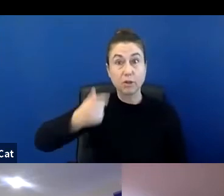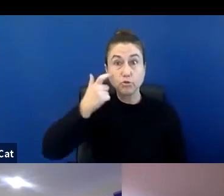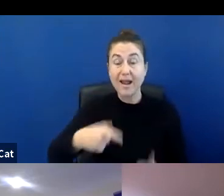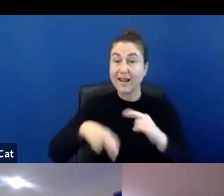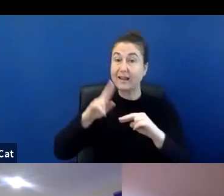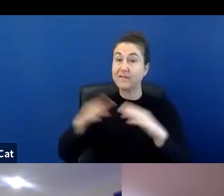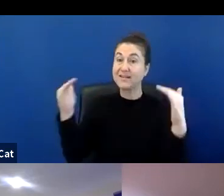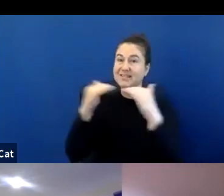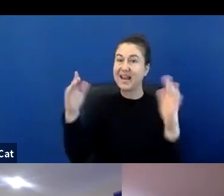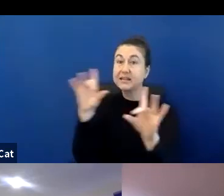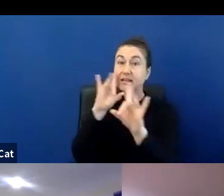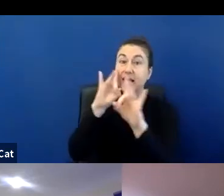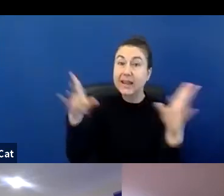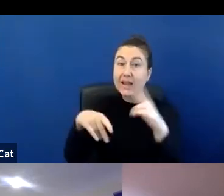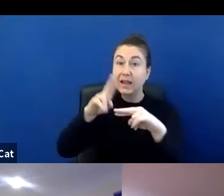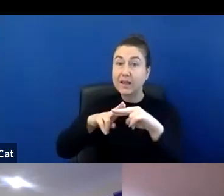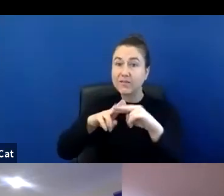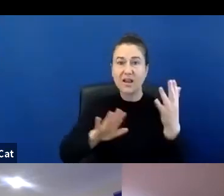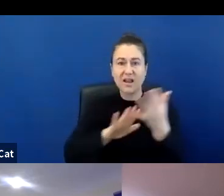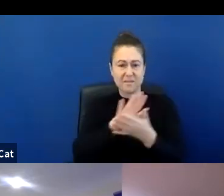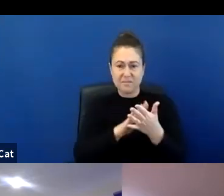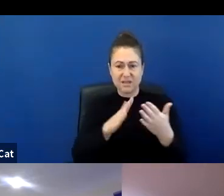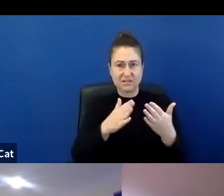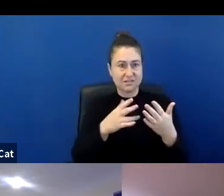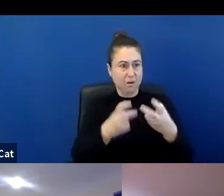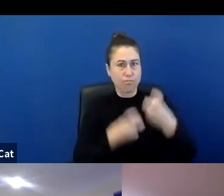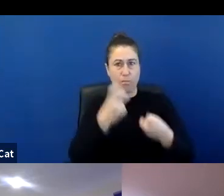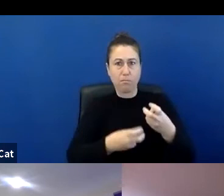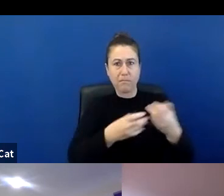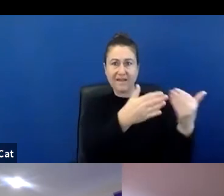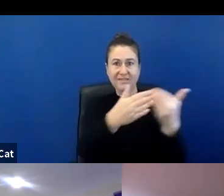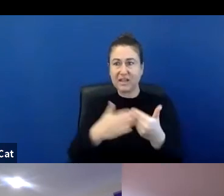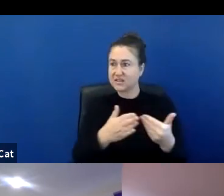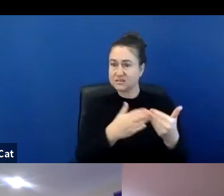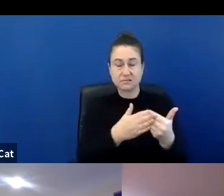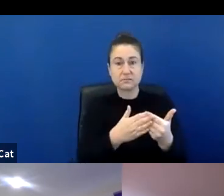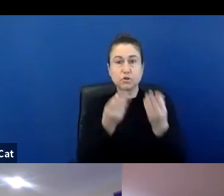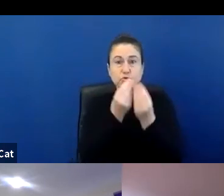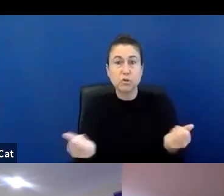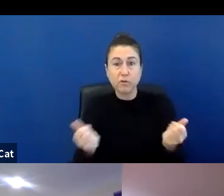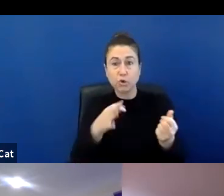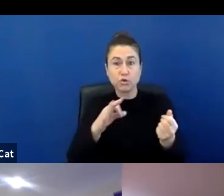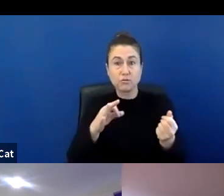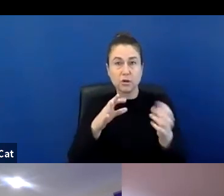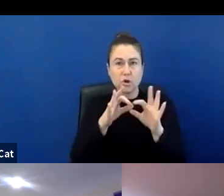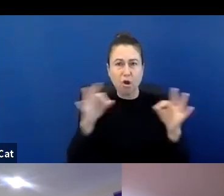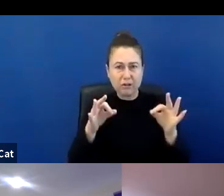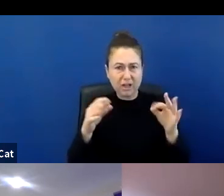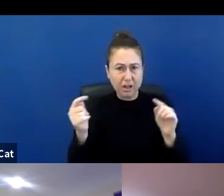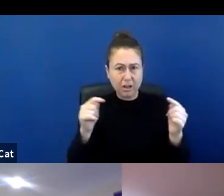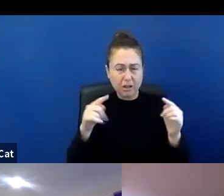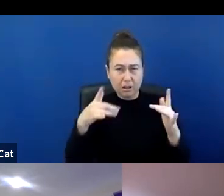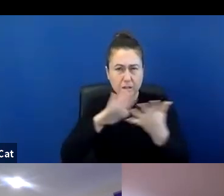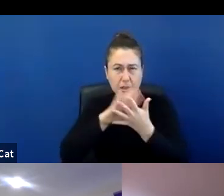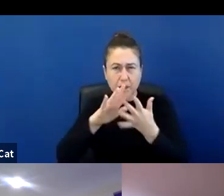do is, address the problem before it arises, or at least before it becomes so huge that